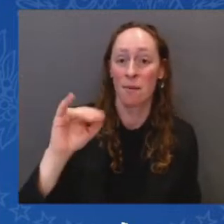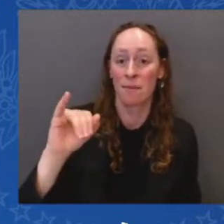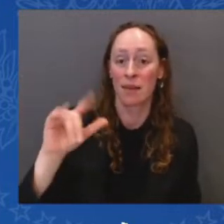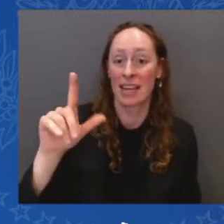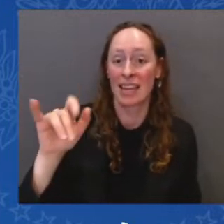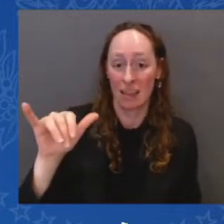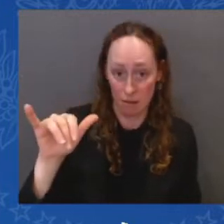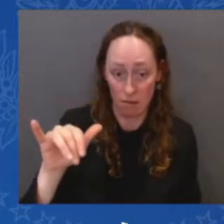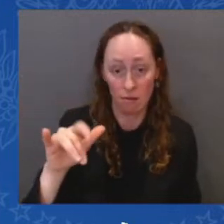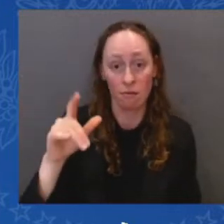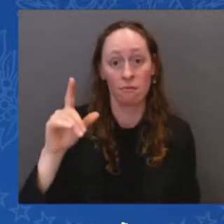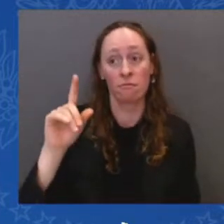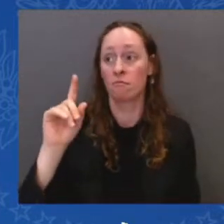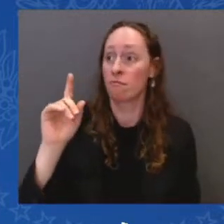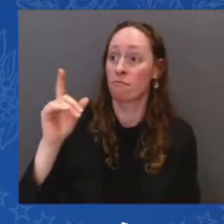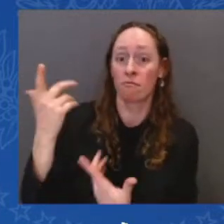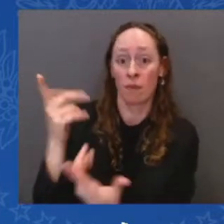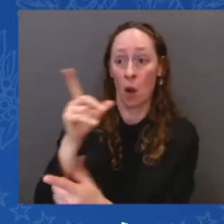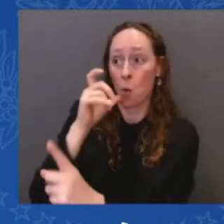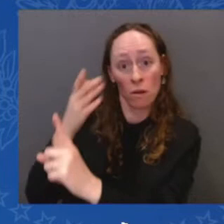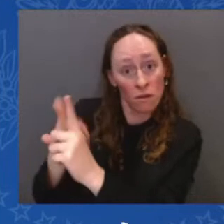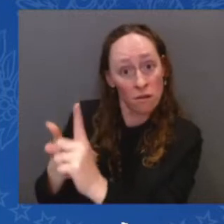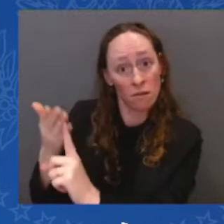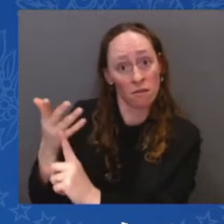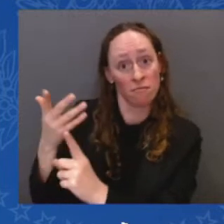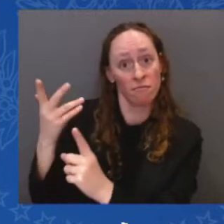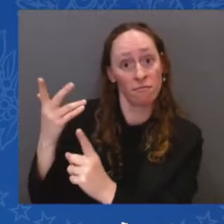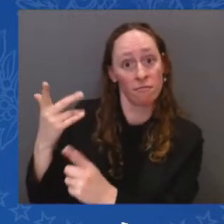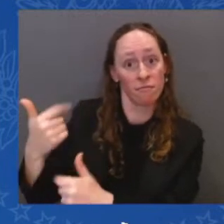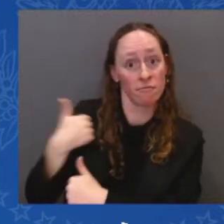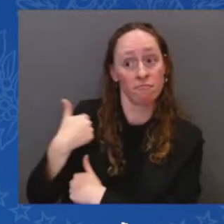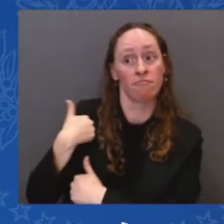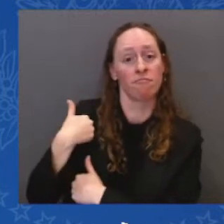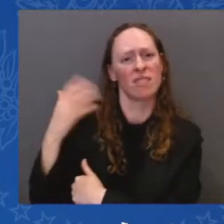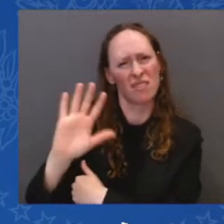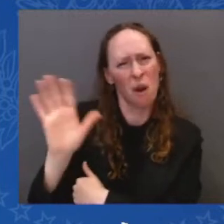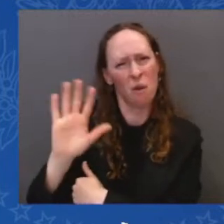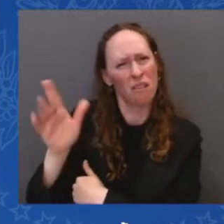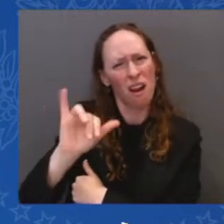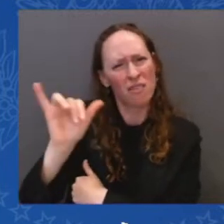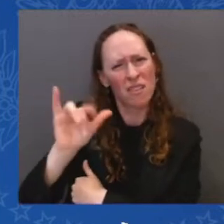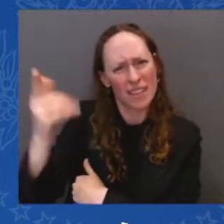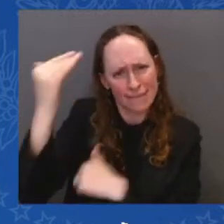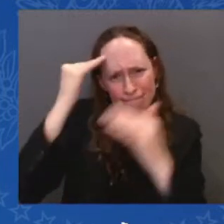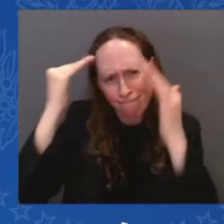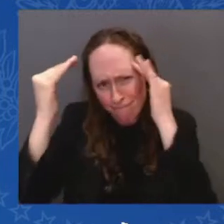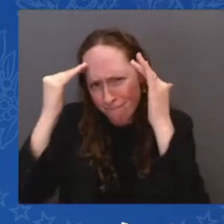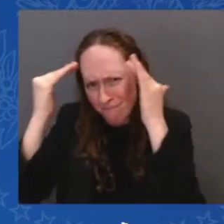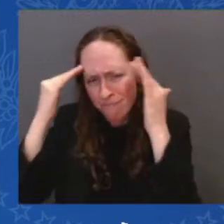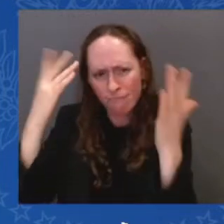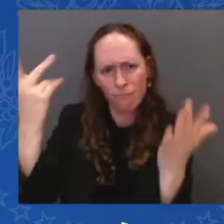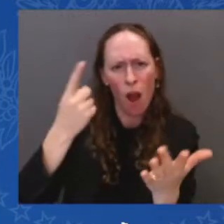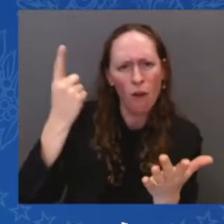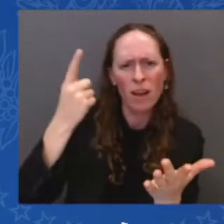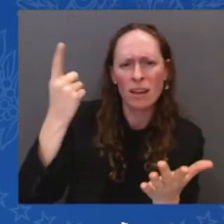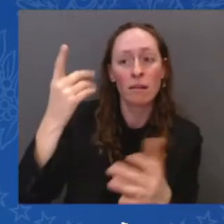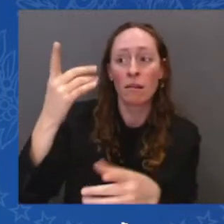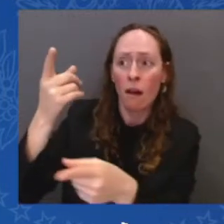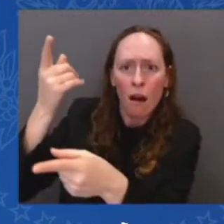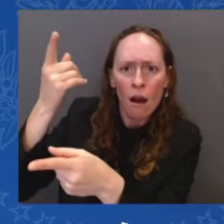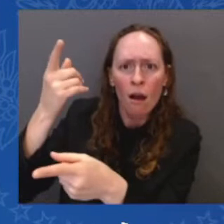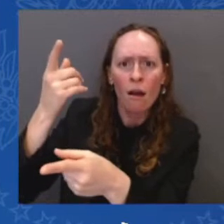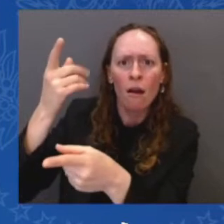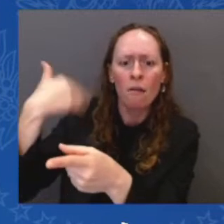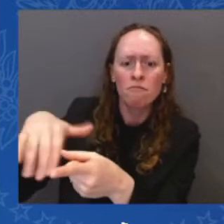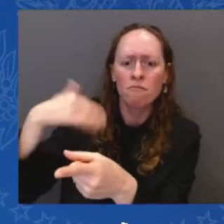wits, but we love him for his heart. And he's thrown his whole heart into leading this tremendous joint